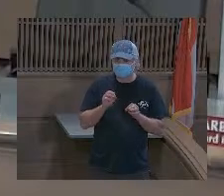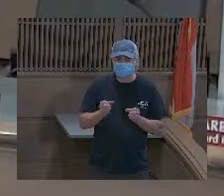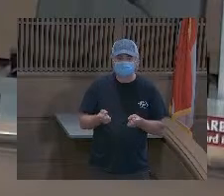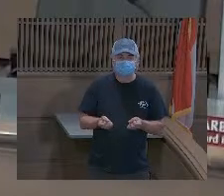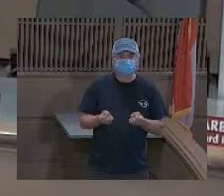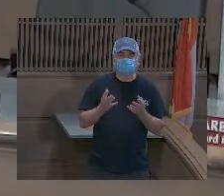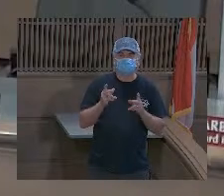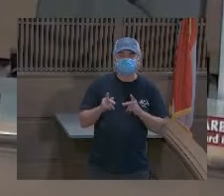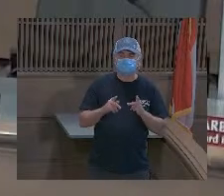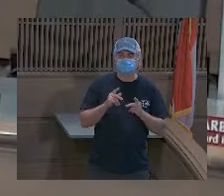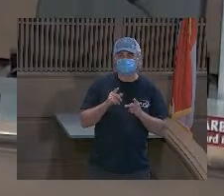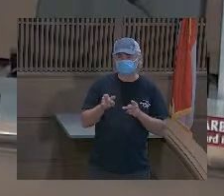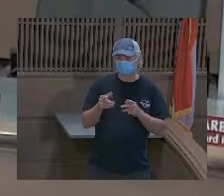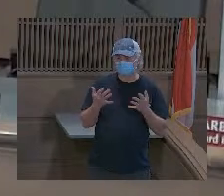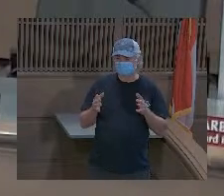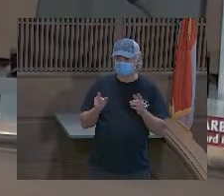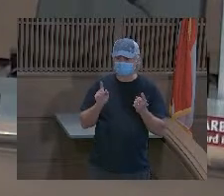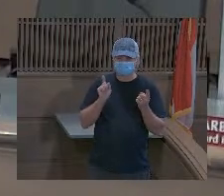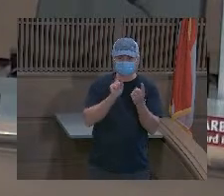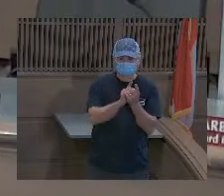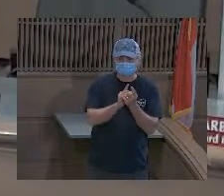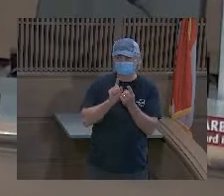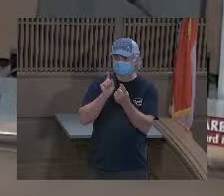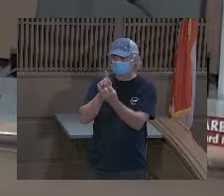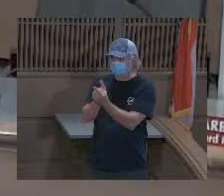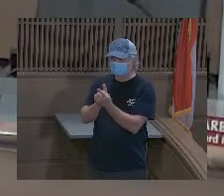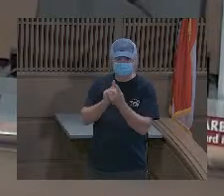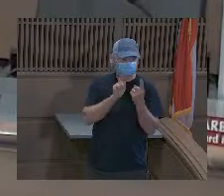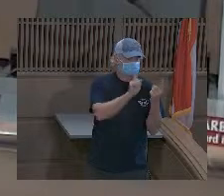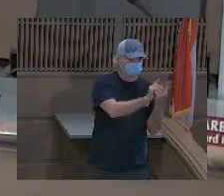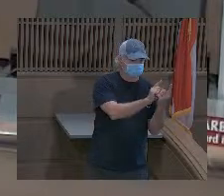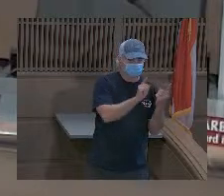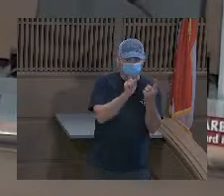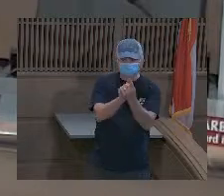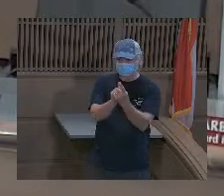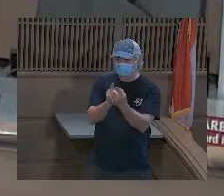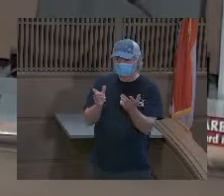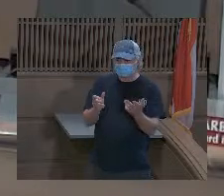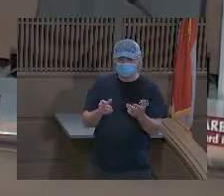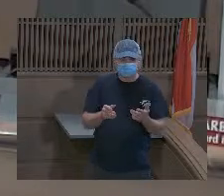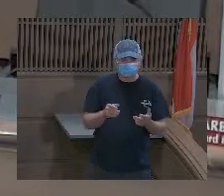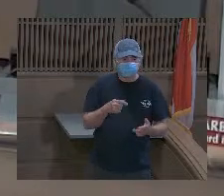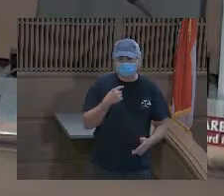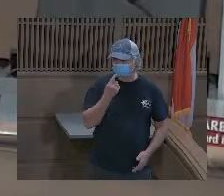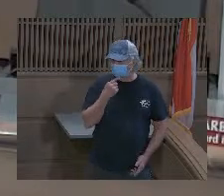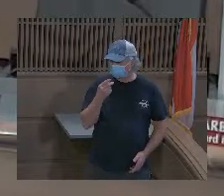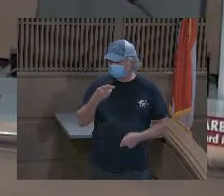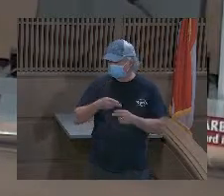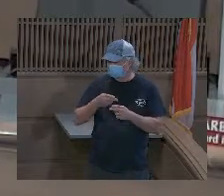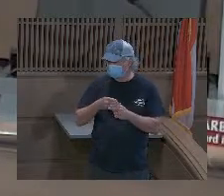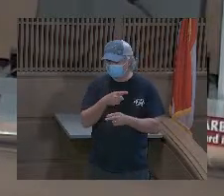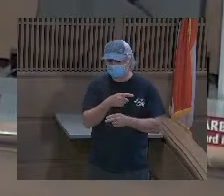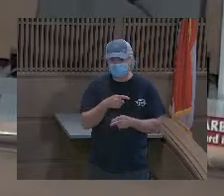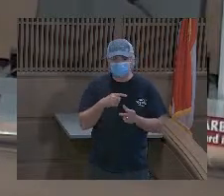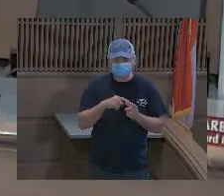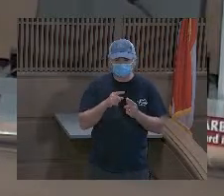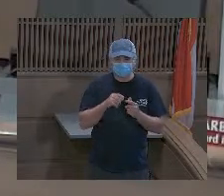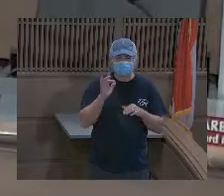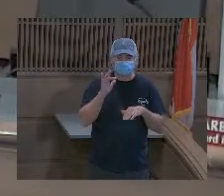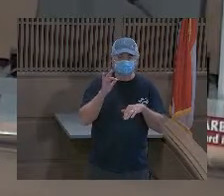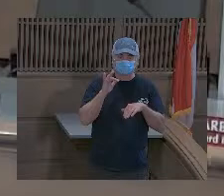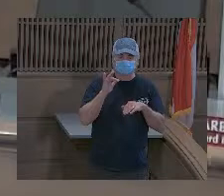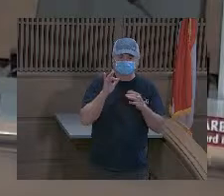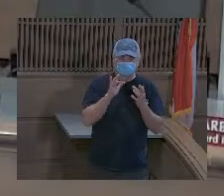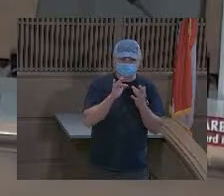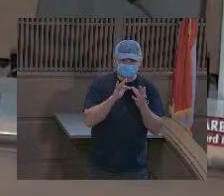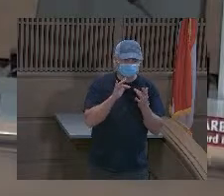been exposed and to find out who they are, and then the next step is to contact all of the folks who have been